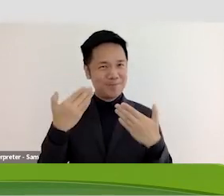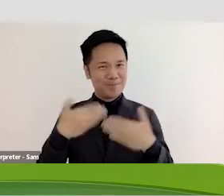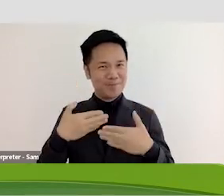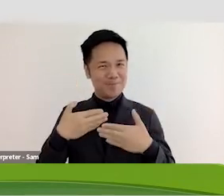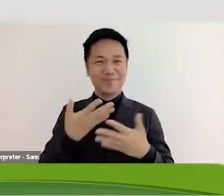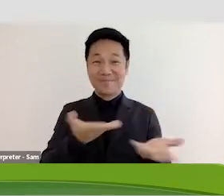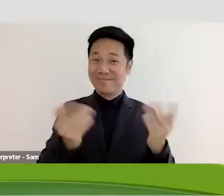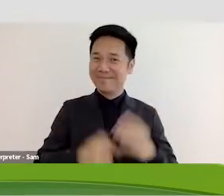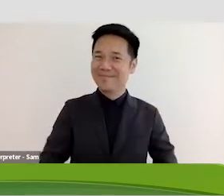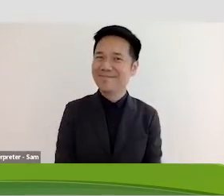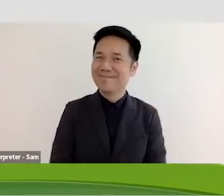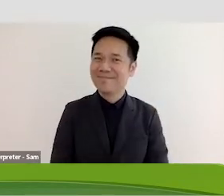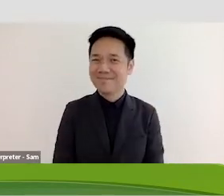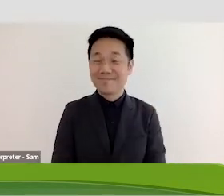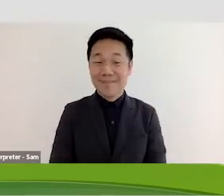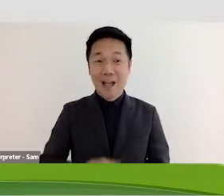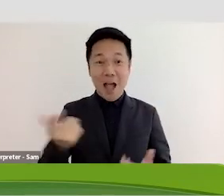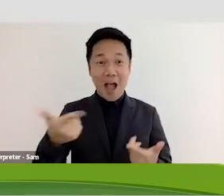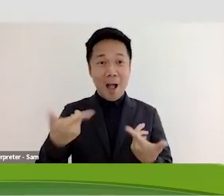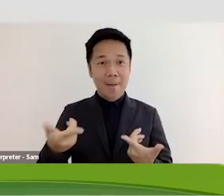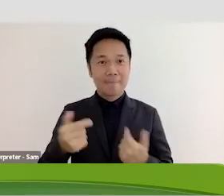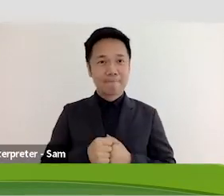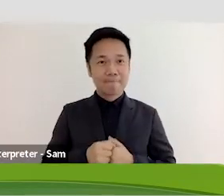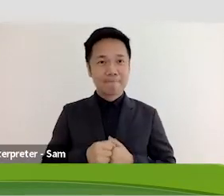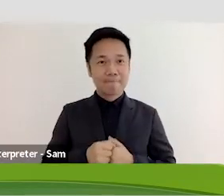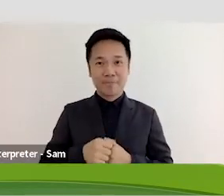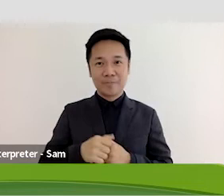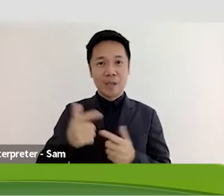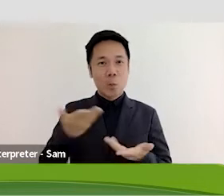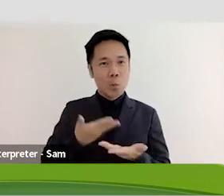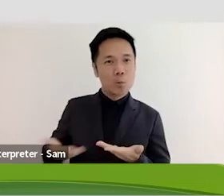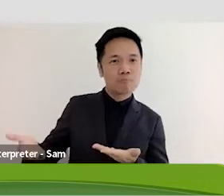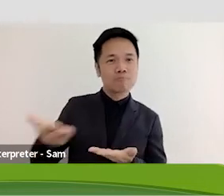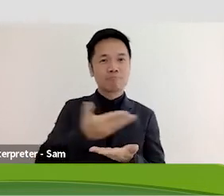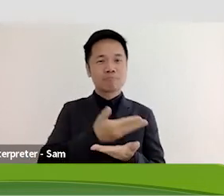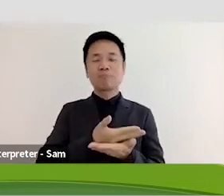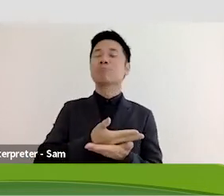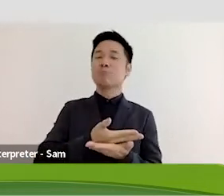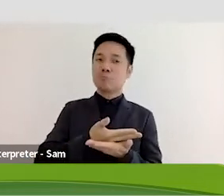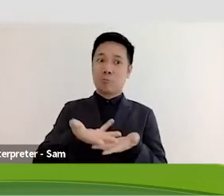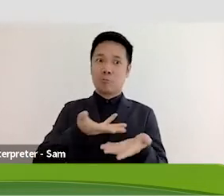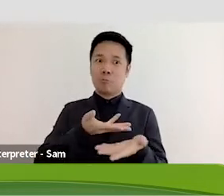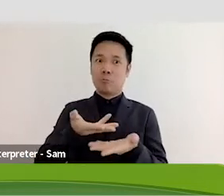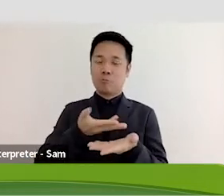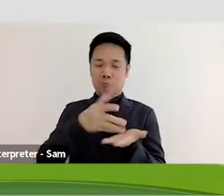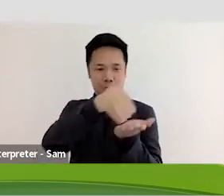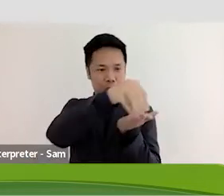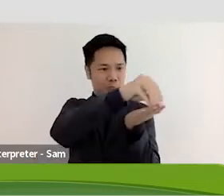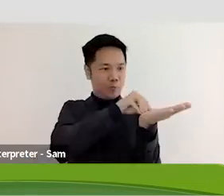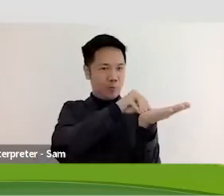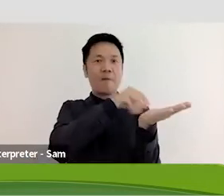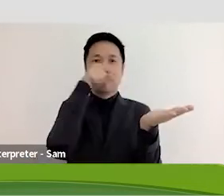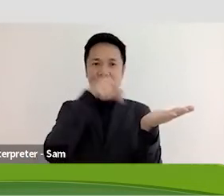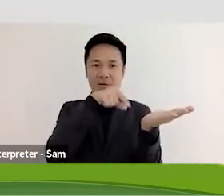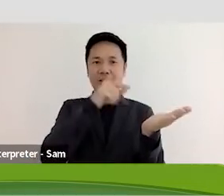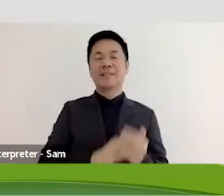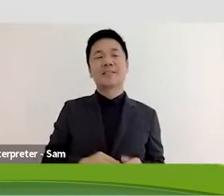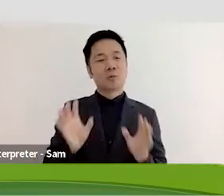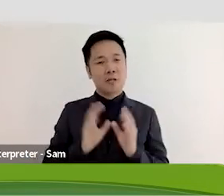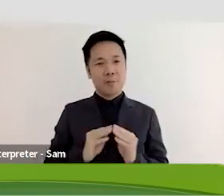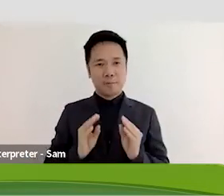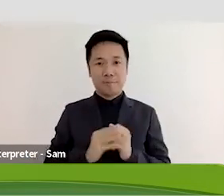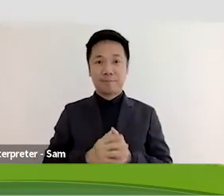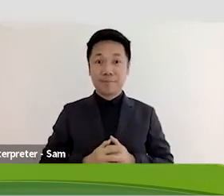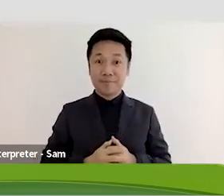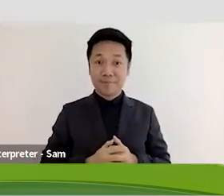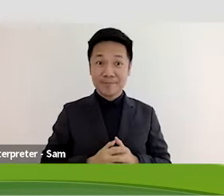colleagues. It is my great privilege to represent the collective voices of all who have contributed to the Asia Pacific Regional Consultation and to